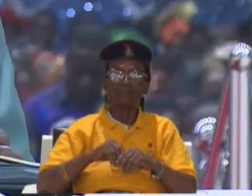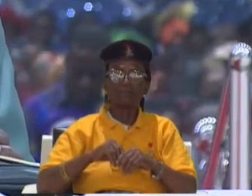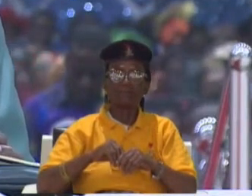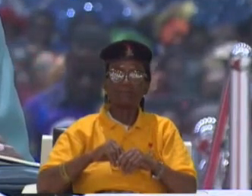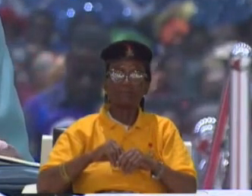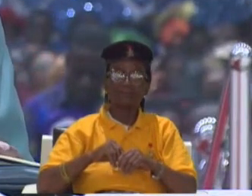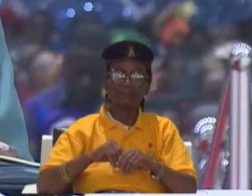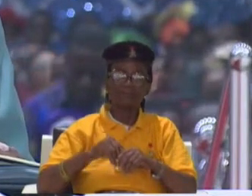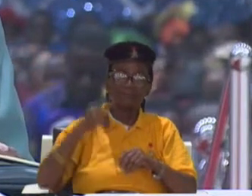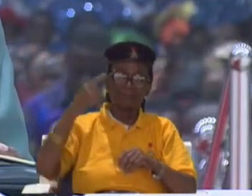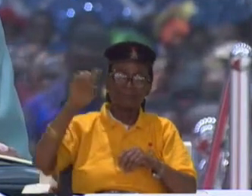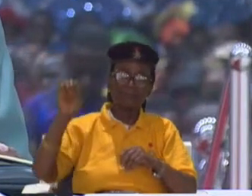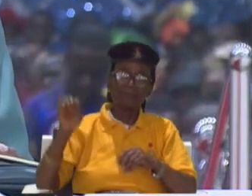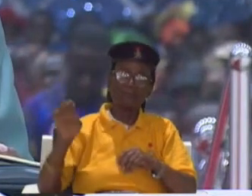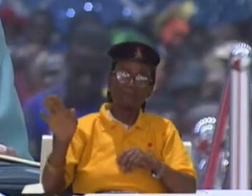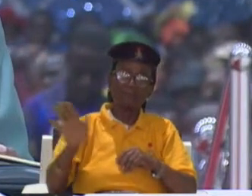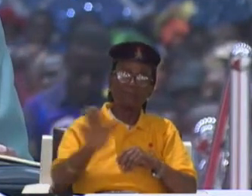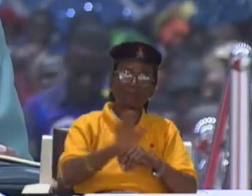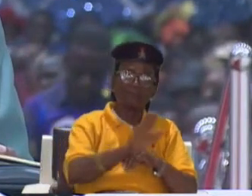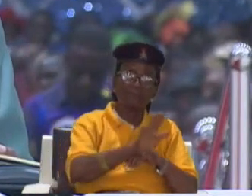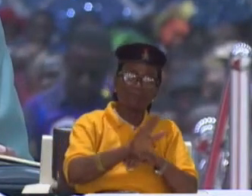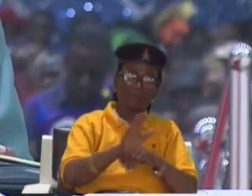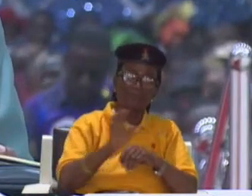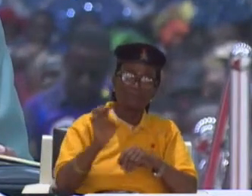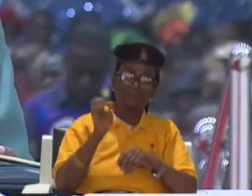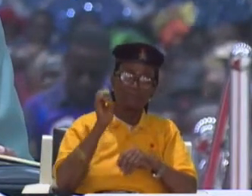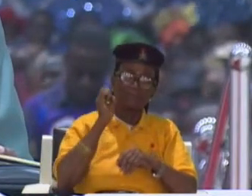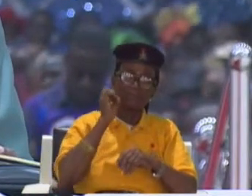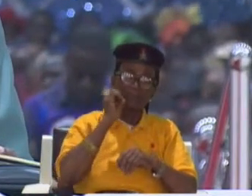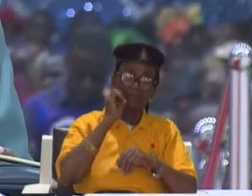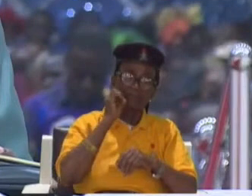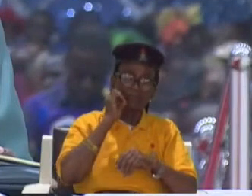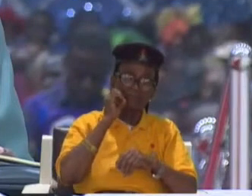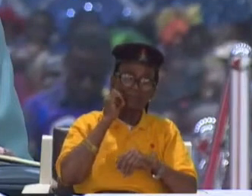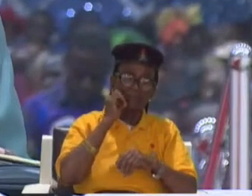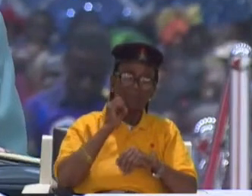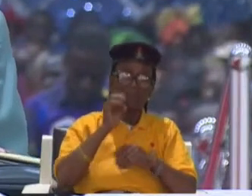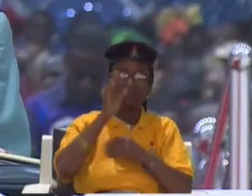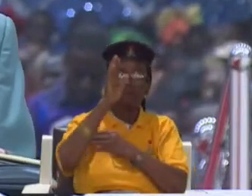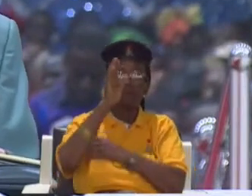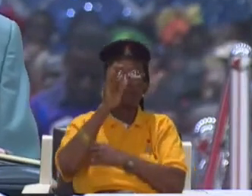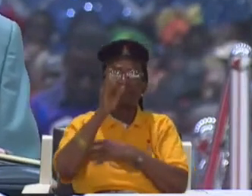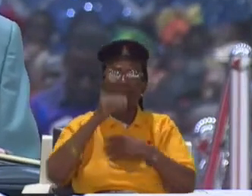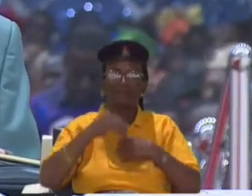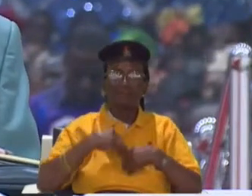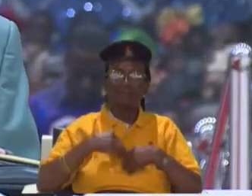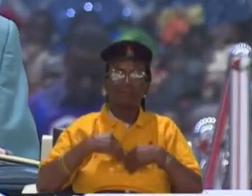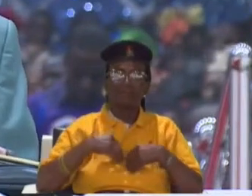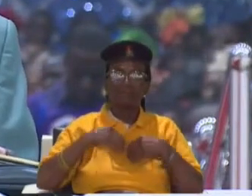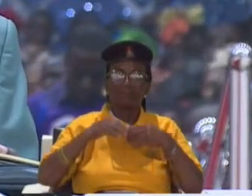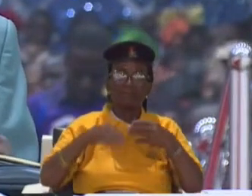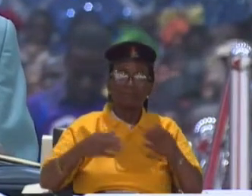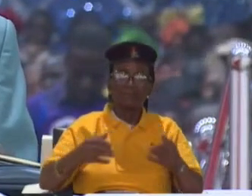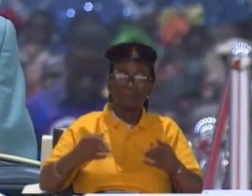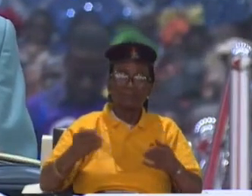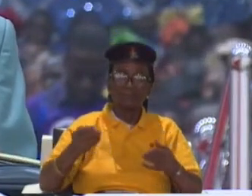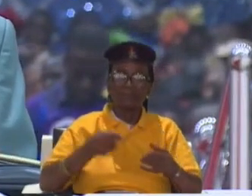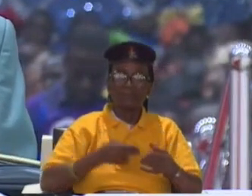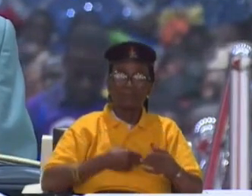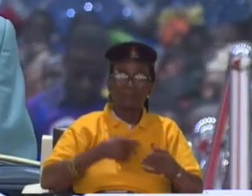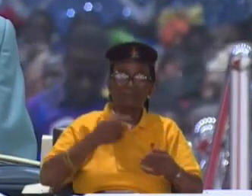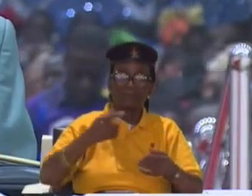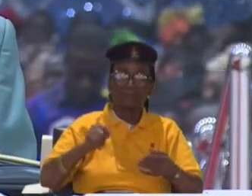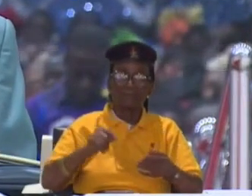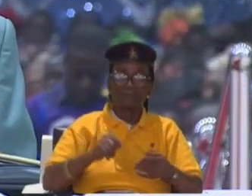your information, who if you toni leti yin, God has given us the theme for next year convention.